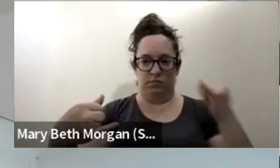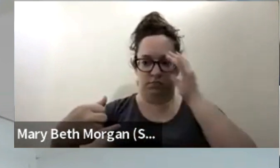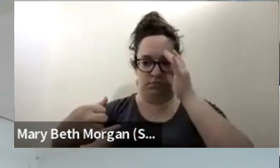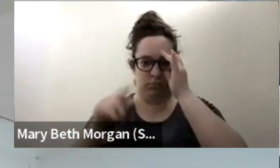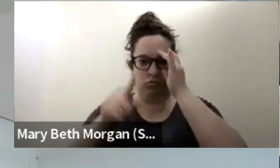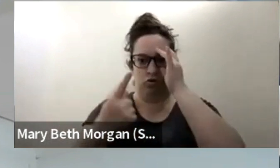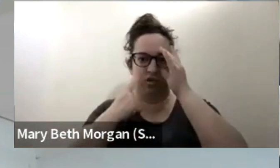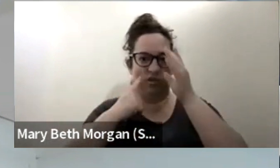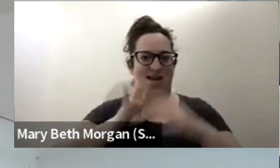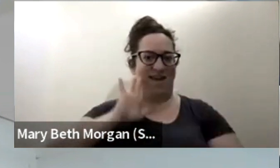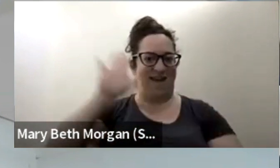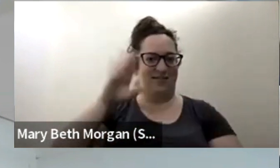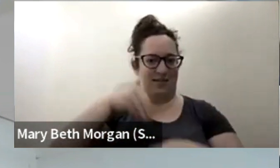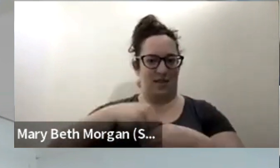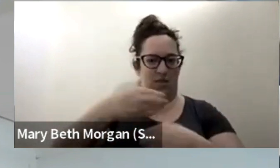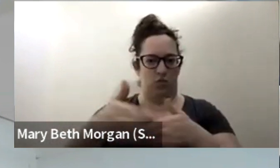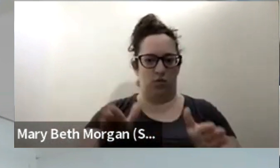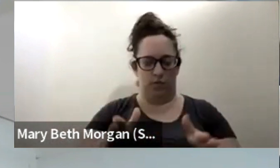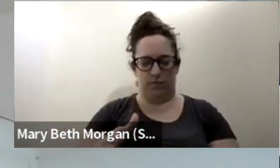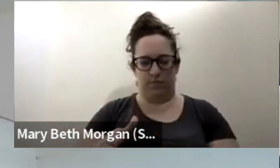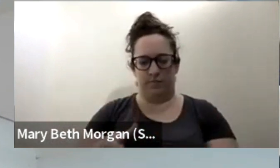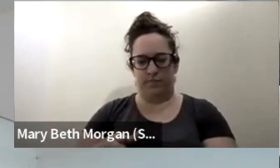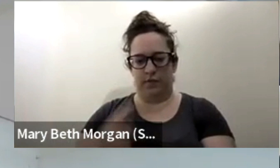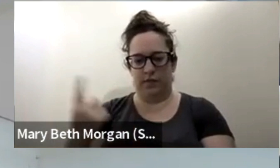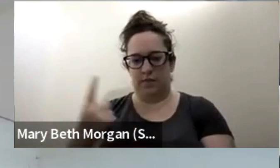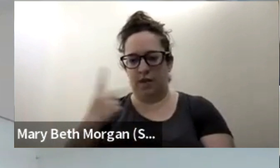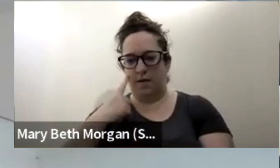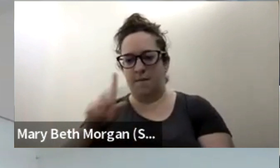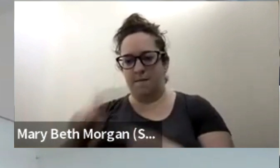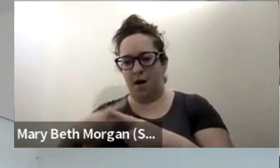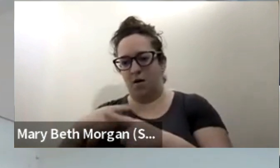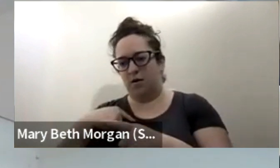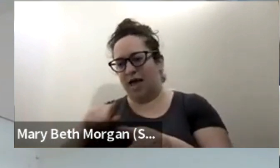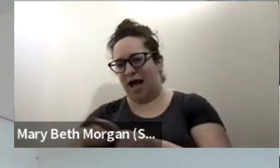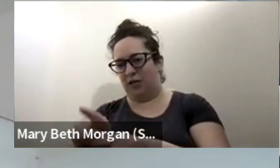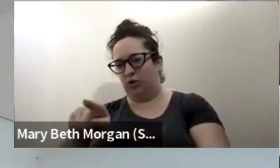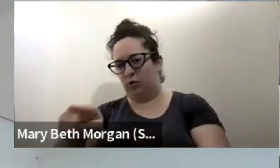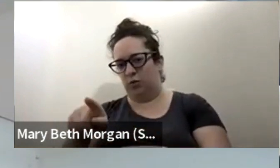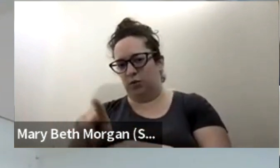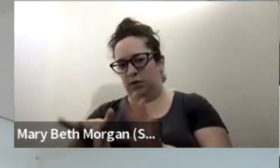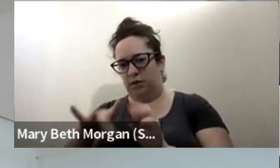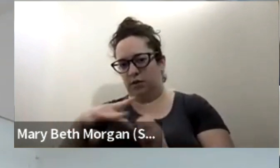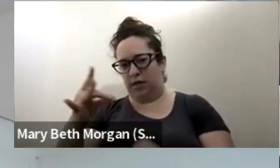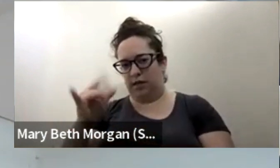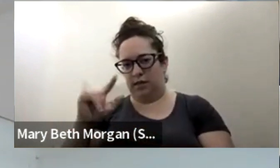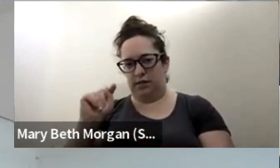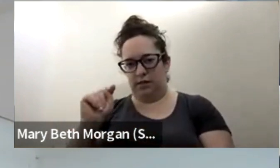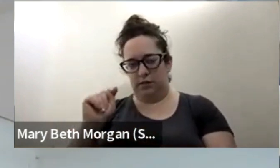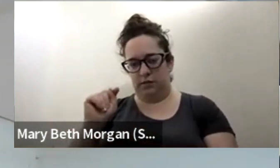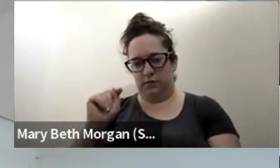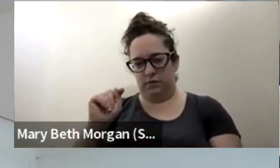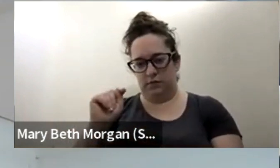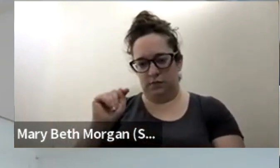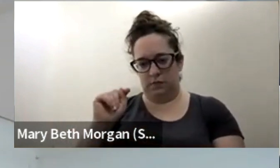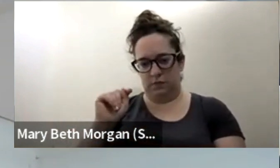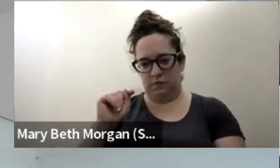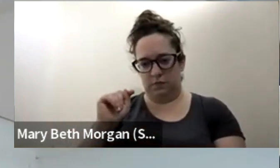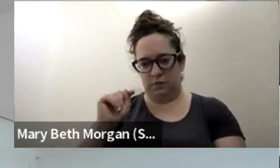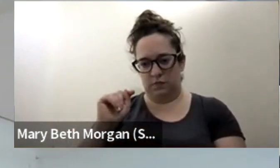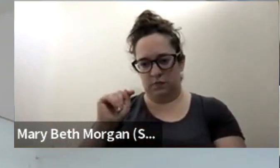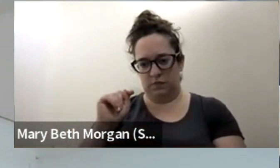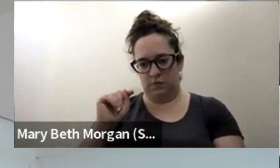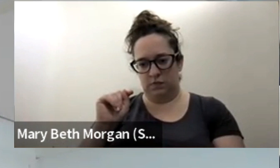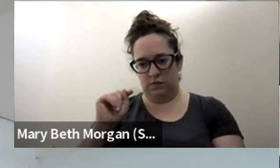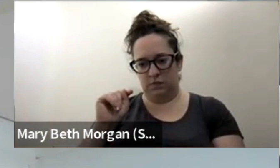How queer it's like you can get as you like, you know, just as you like in terms of gender,